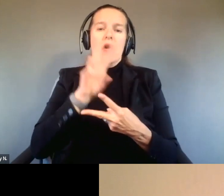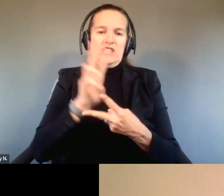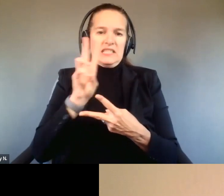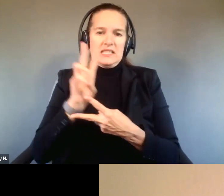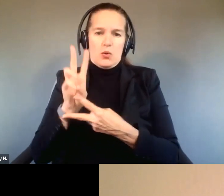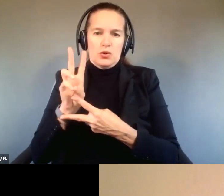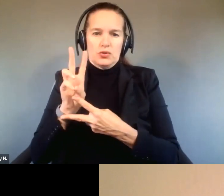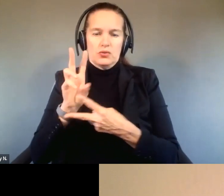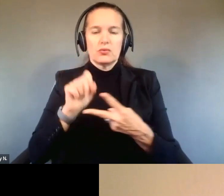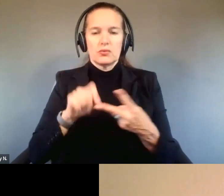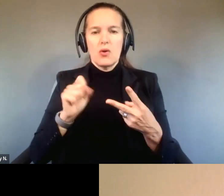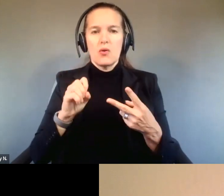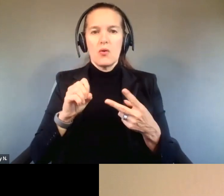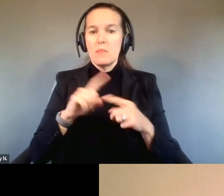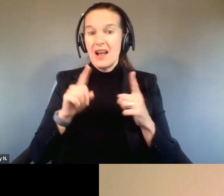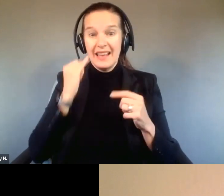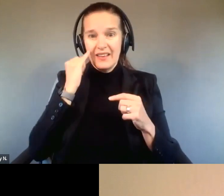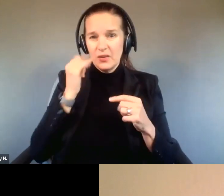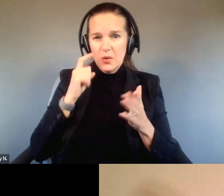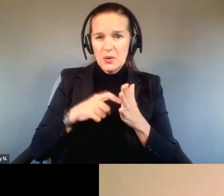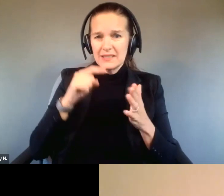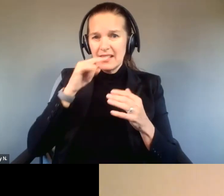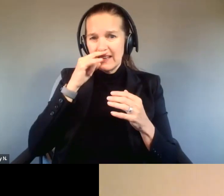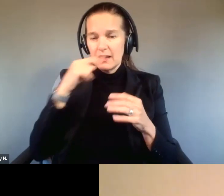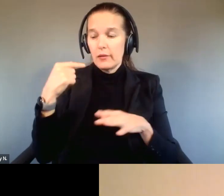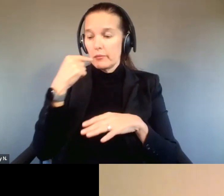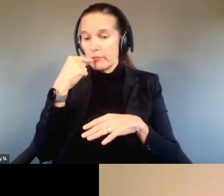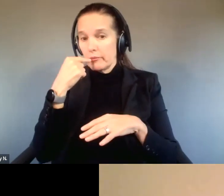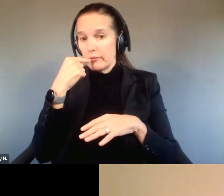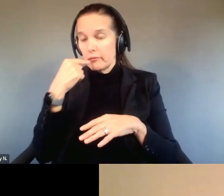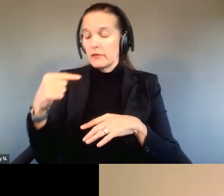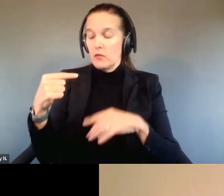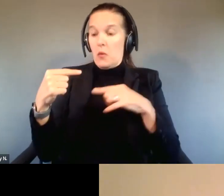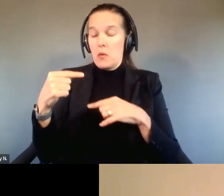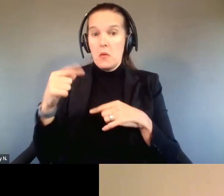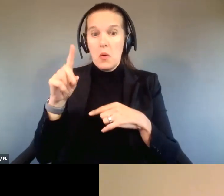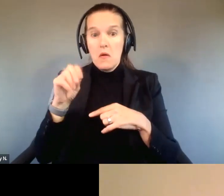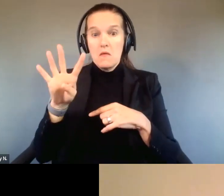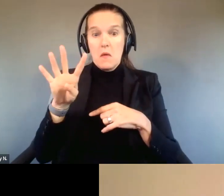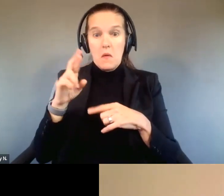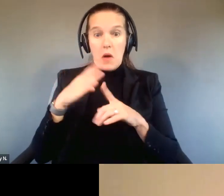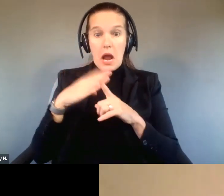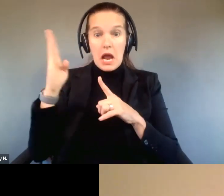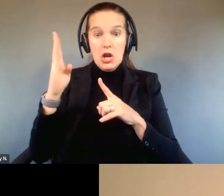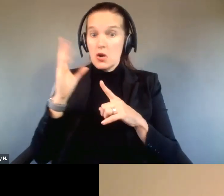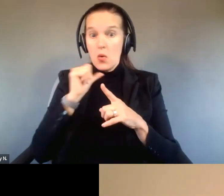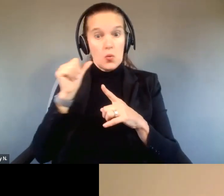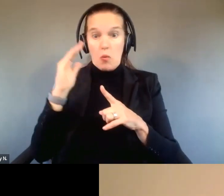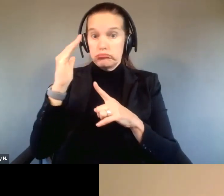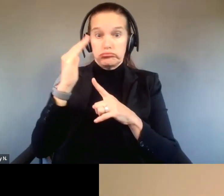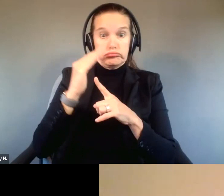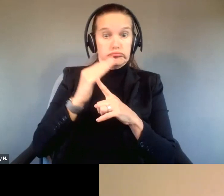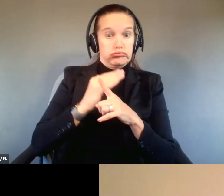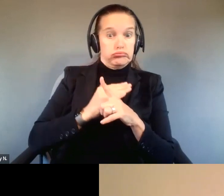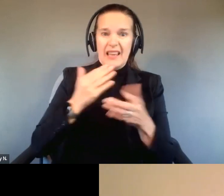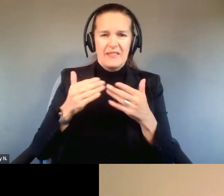if kids have fevers of 104 or higher that don't go away, even though you're giving the appropriate